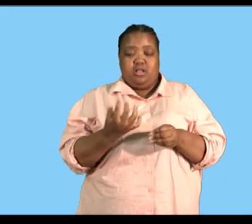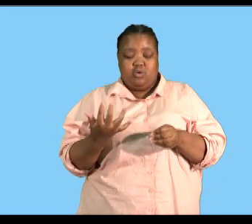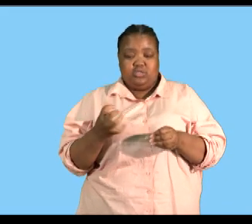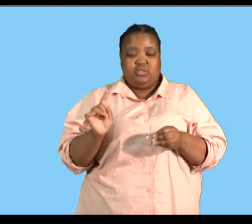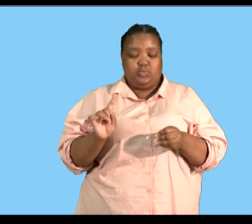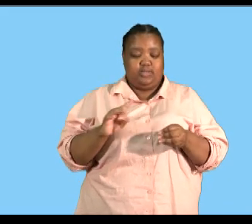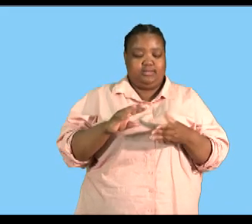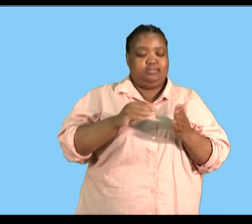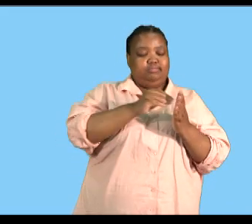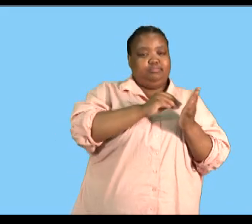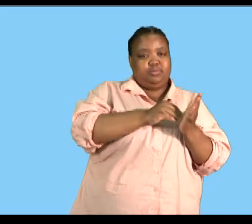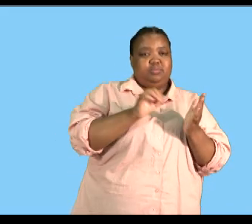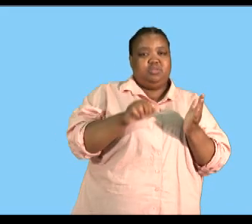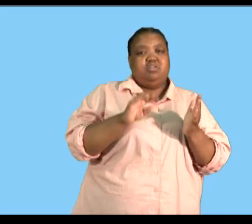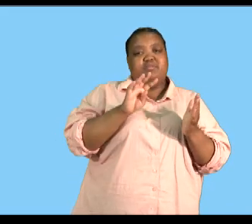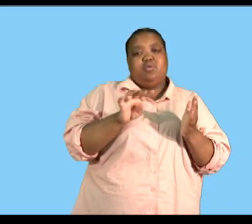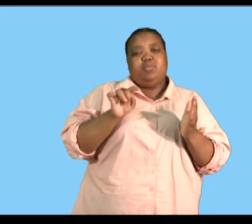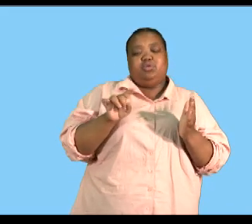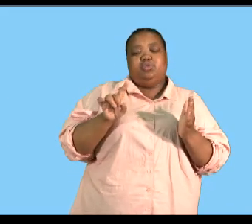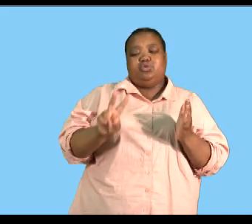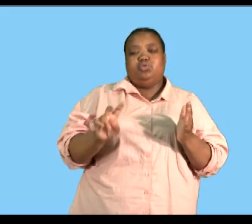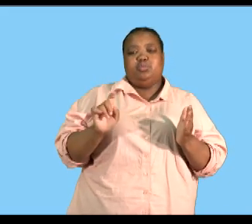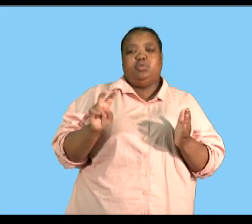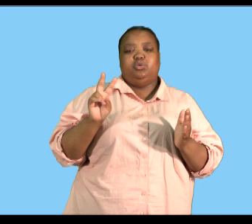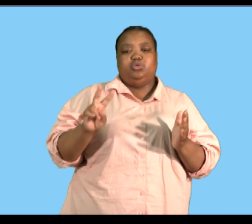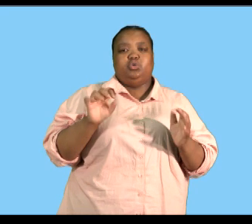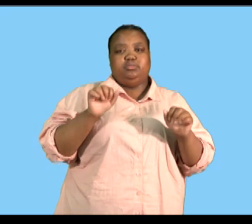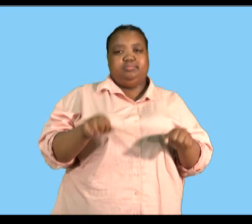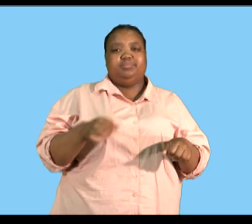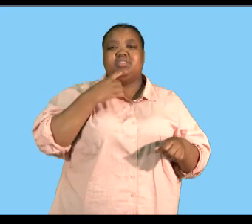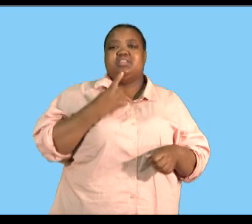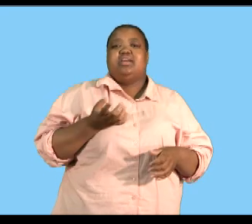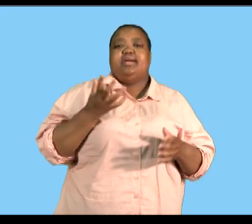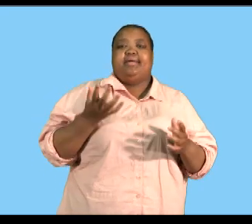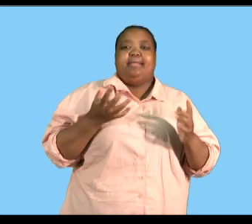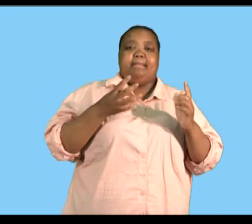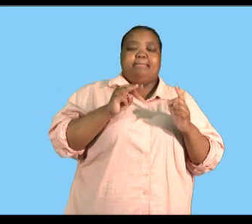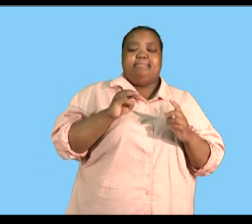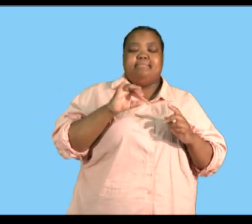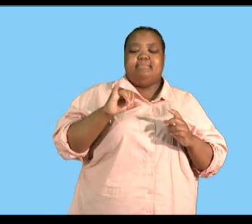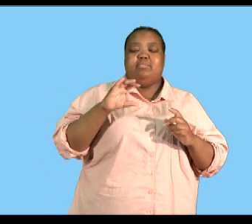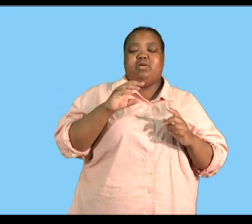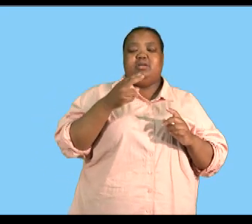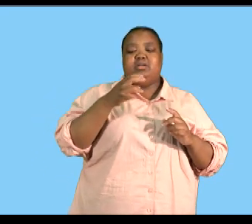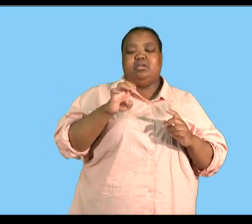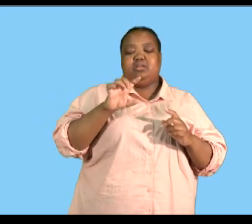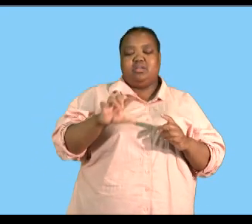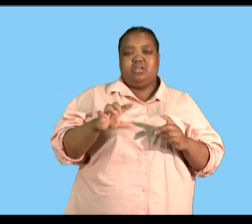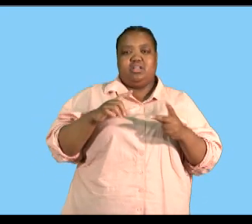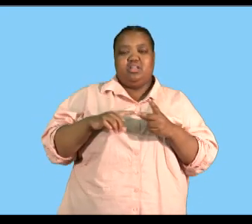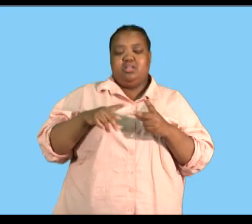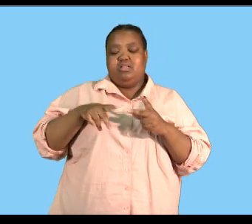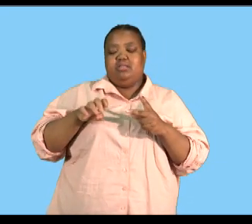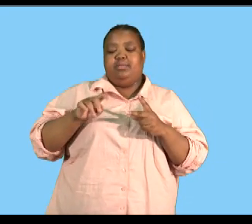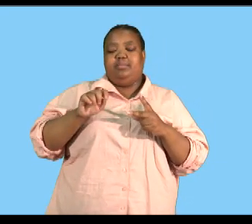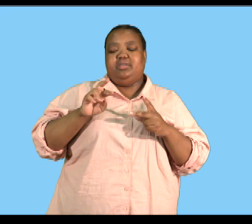15%. Now looking at the questions 4.2.2, it says, which month did Michael and Peter go on holiday? So